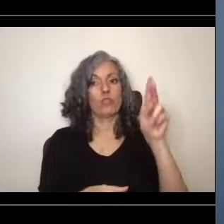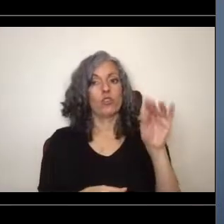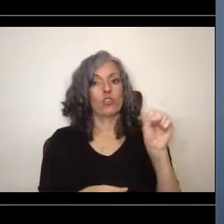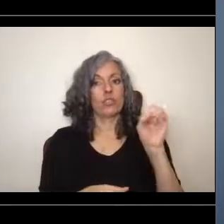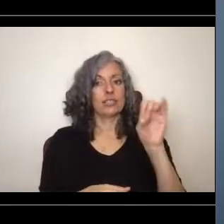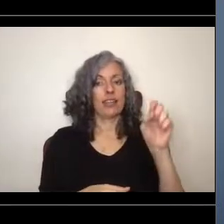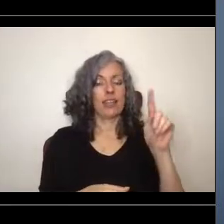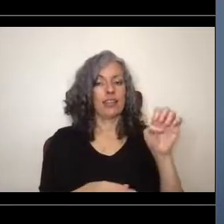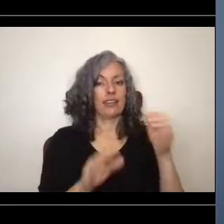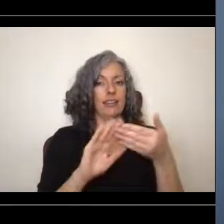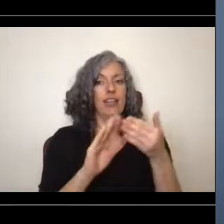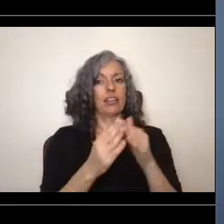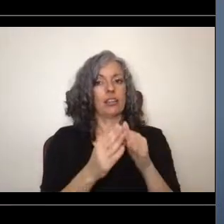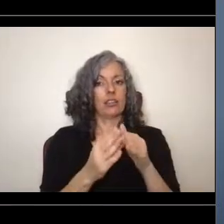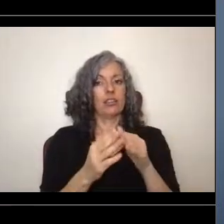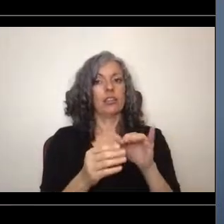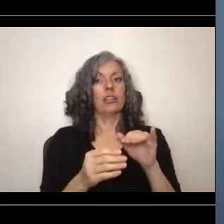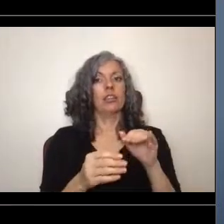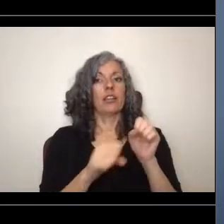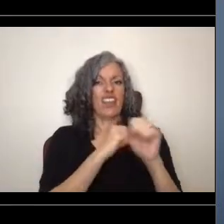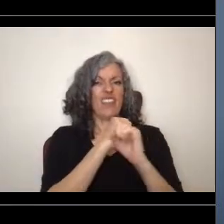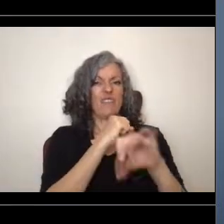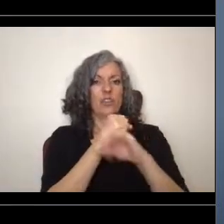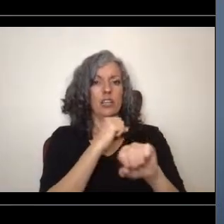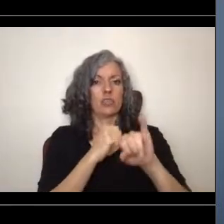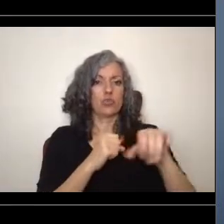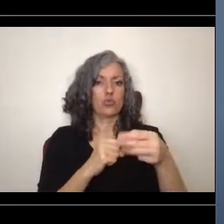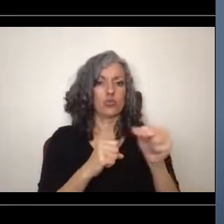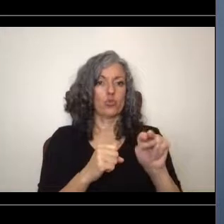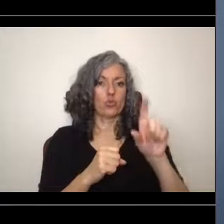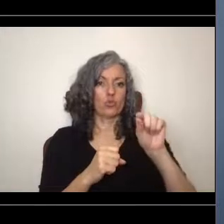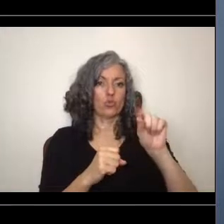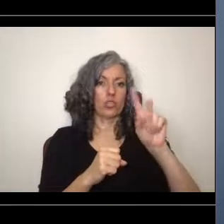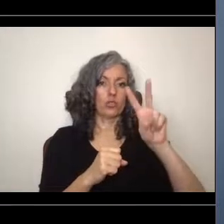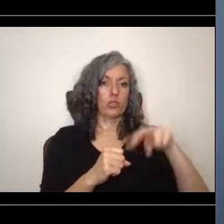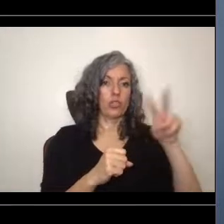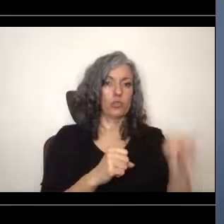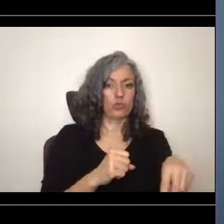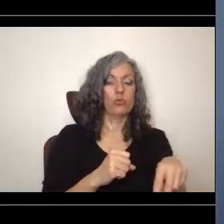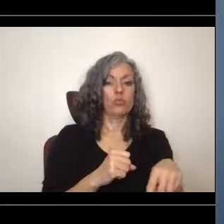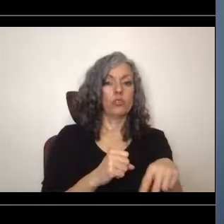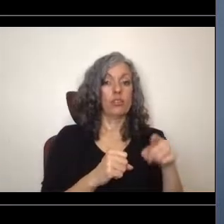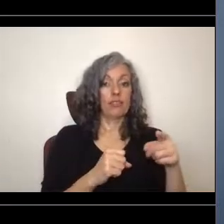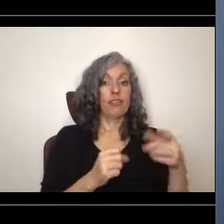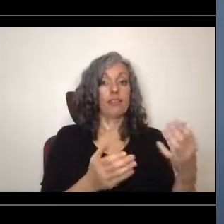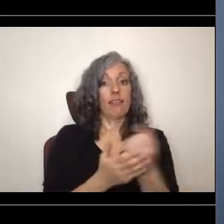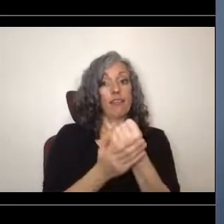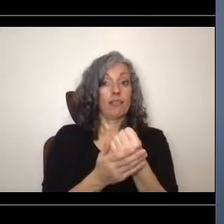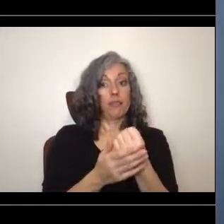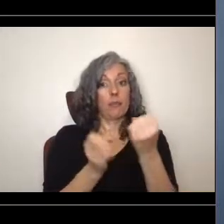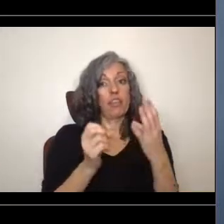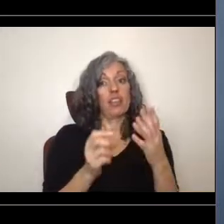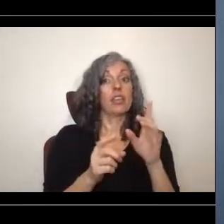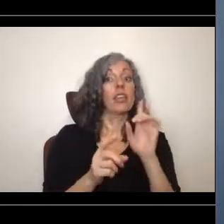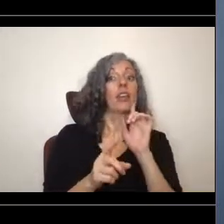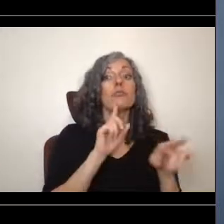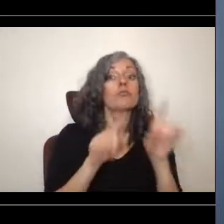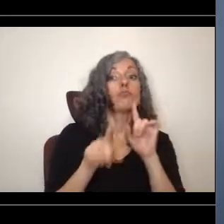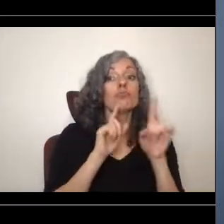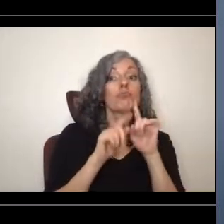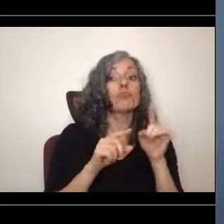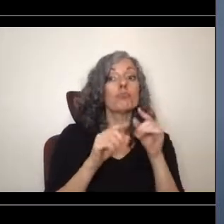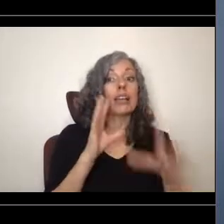June 2022, and the Riverside County Transportation Commission received multiple bidder inquiries requesting additional time